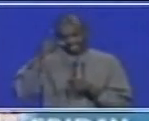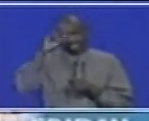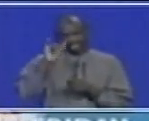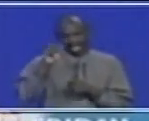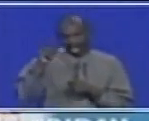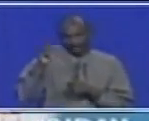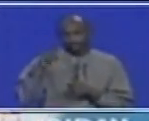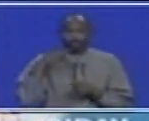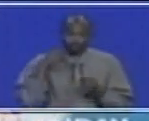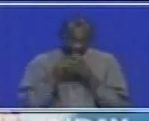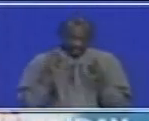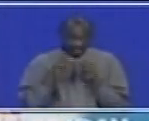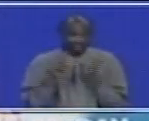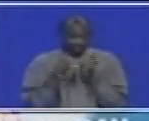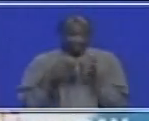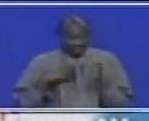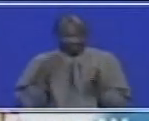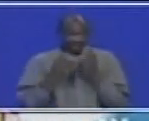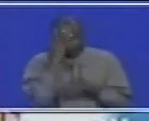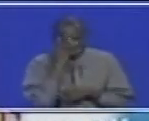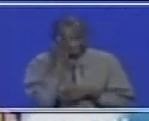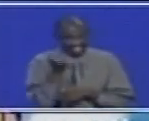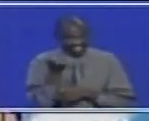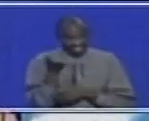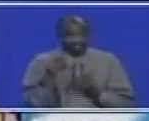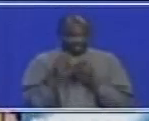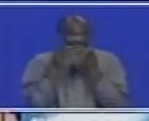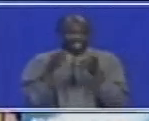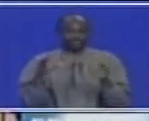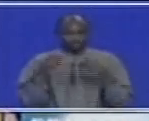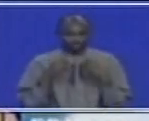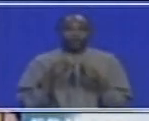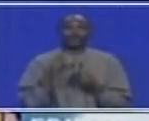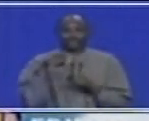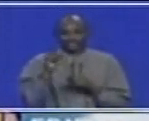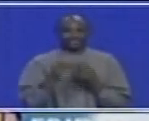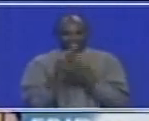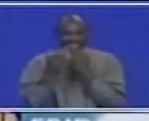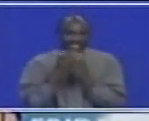trouble or put you in embarrassing situations. This has been Mind Your Language.